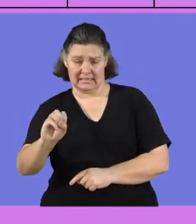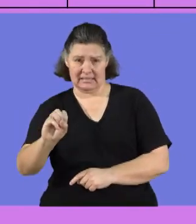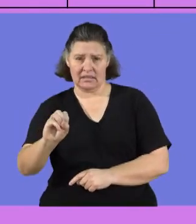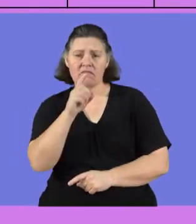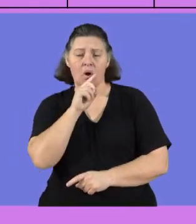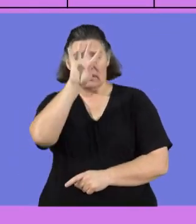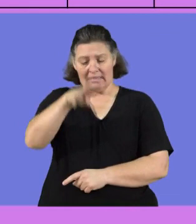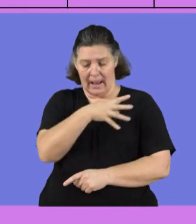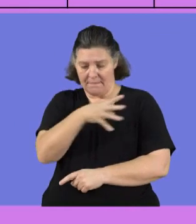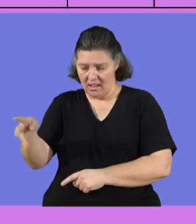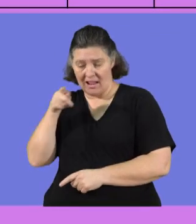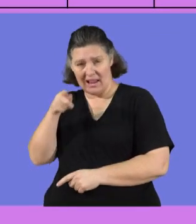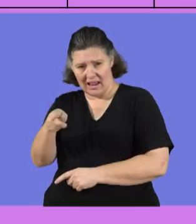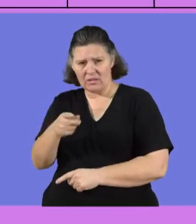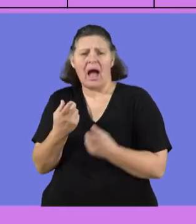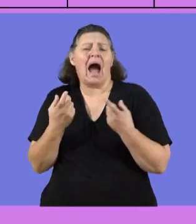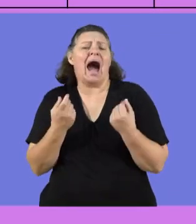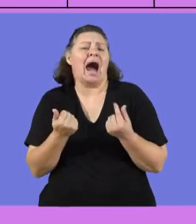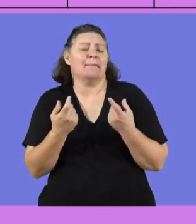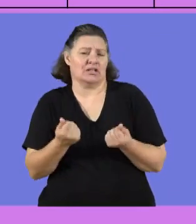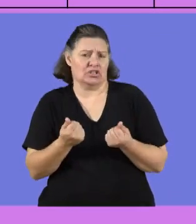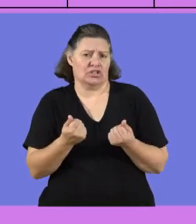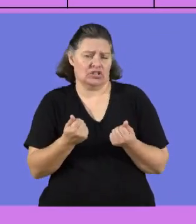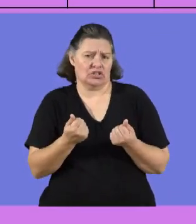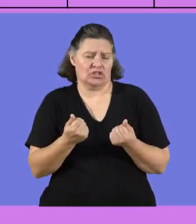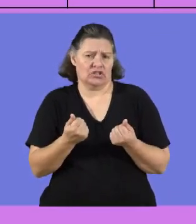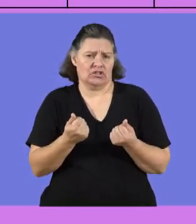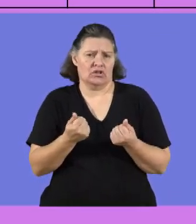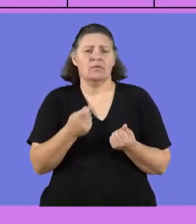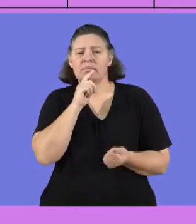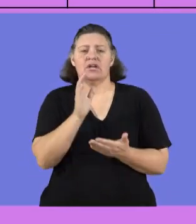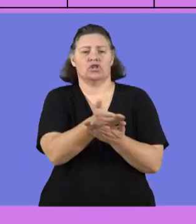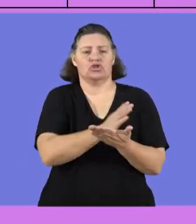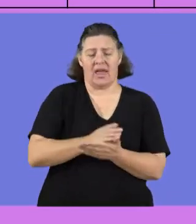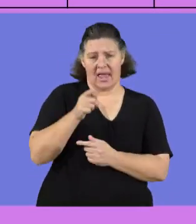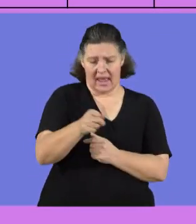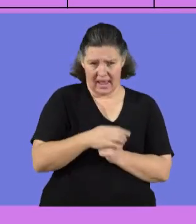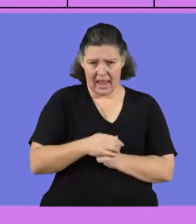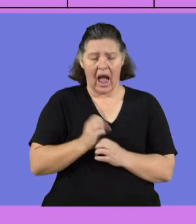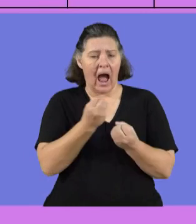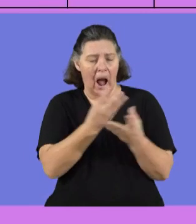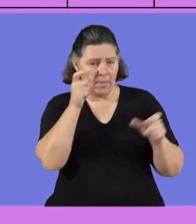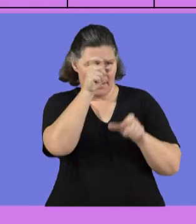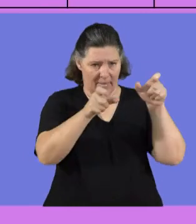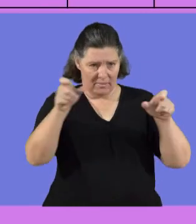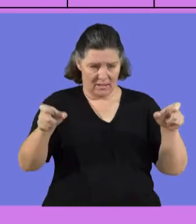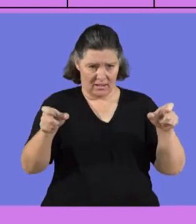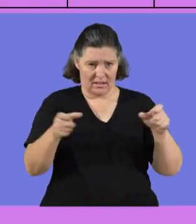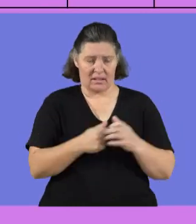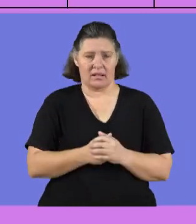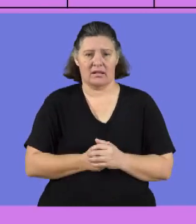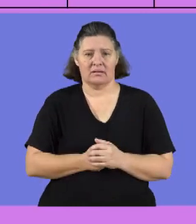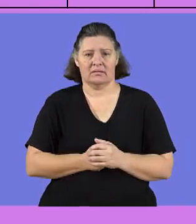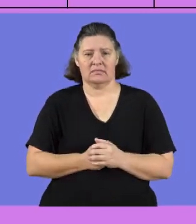person. Complete the table to represent the cost to be shared as the number of